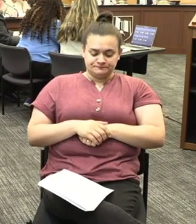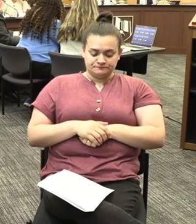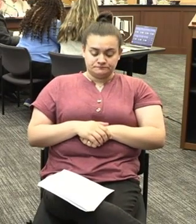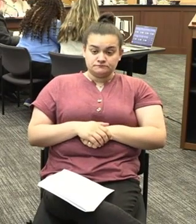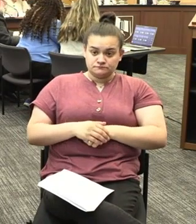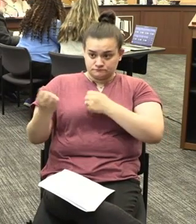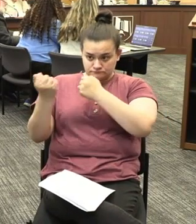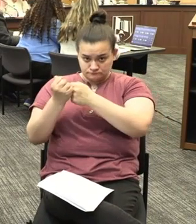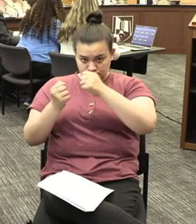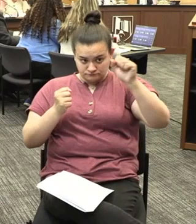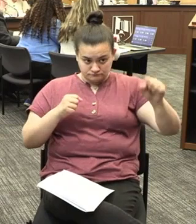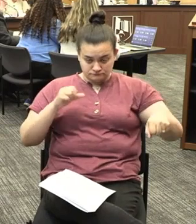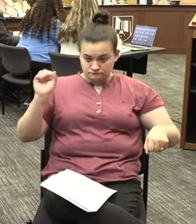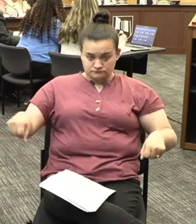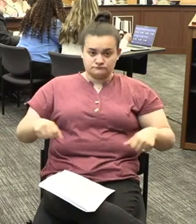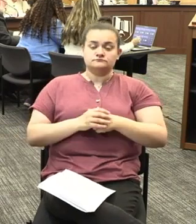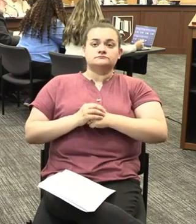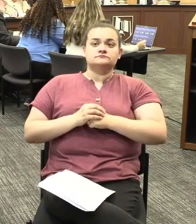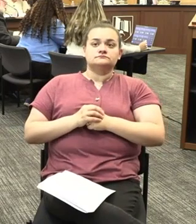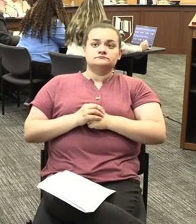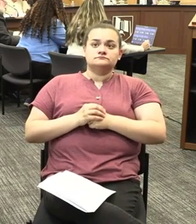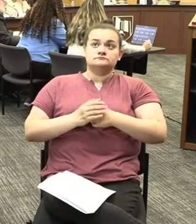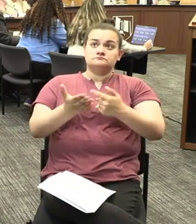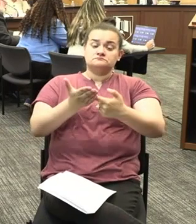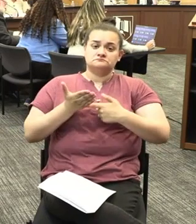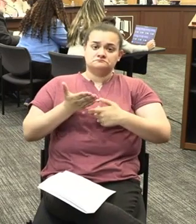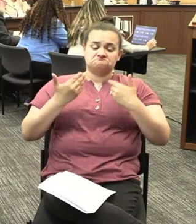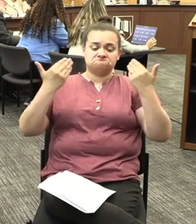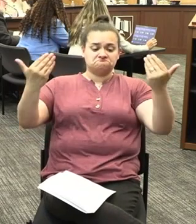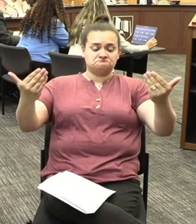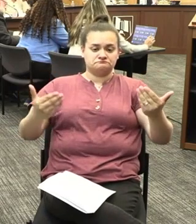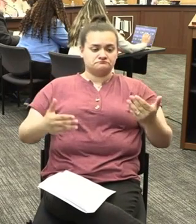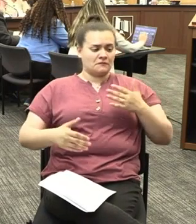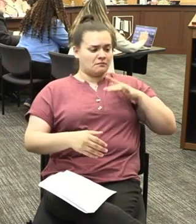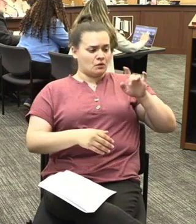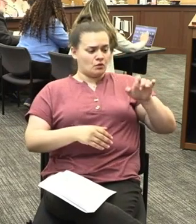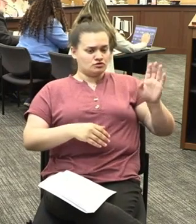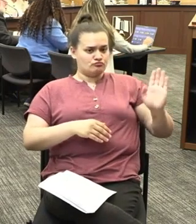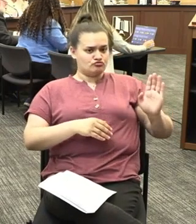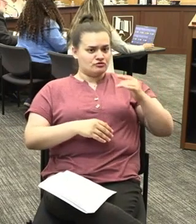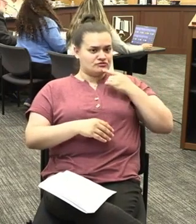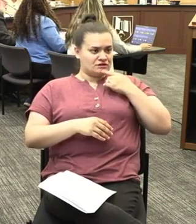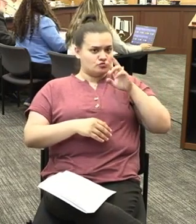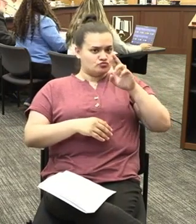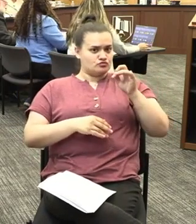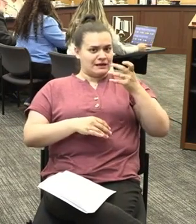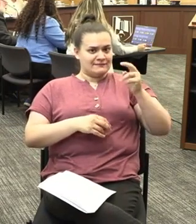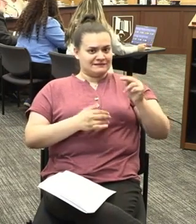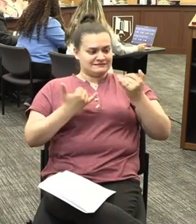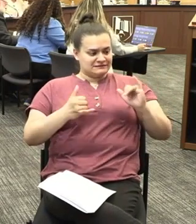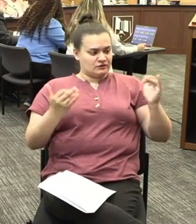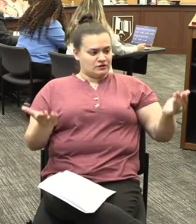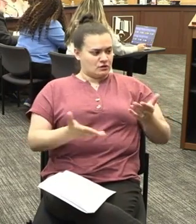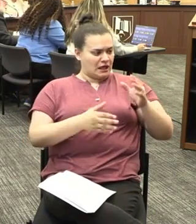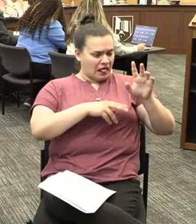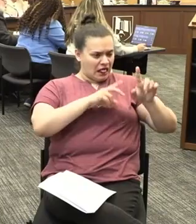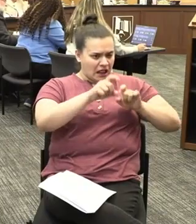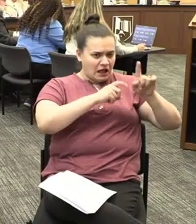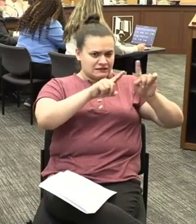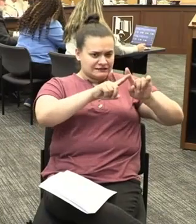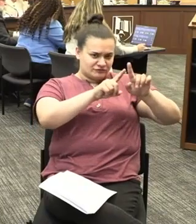move. Second. Discussion, please. My question, Robin's still here. I know I asked you about all the different social